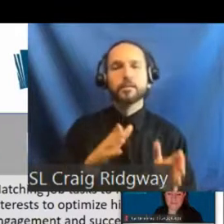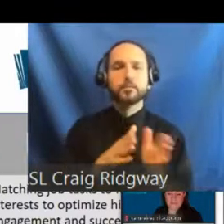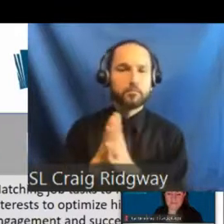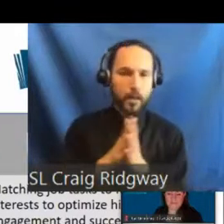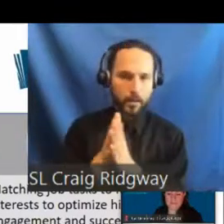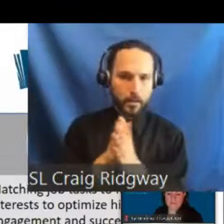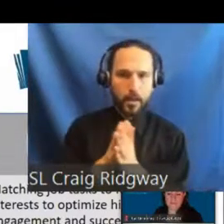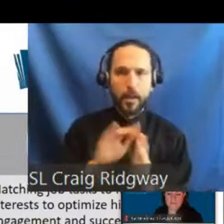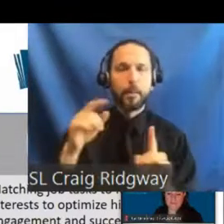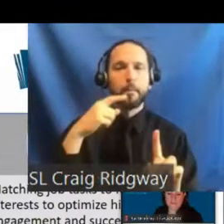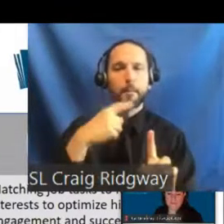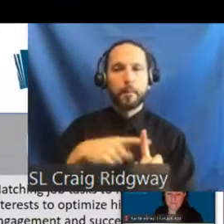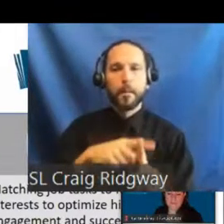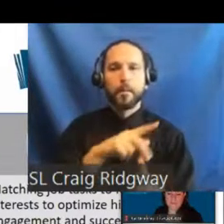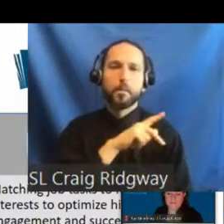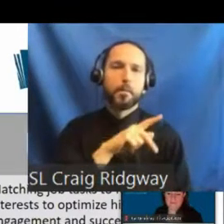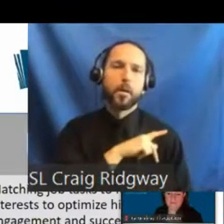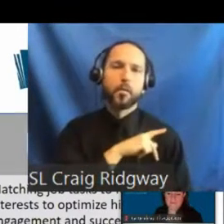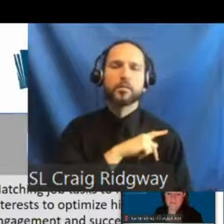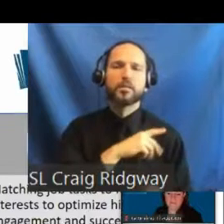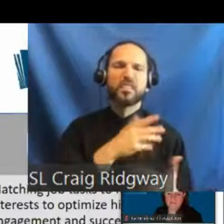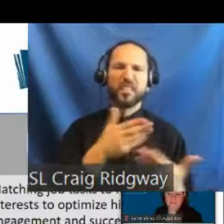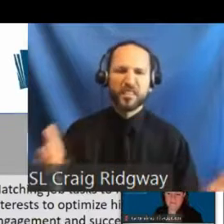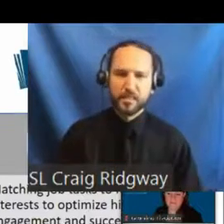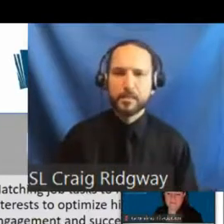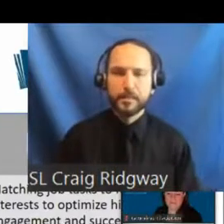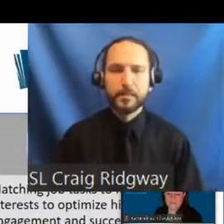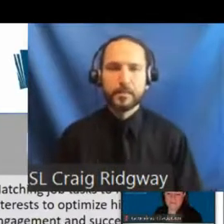and positive personal attributes.